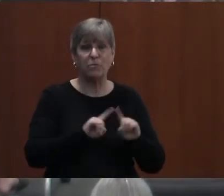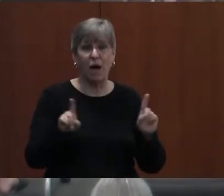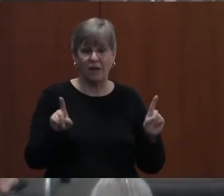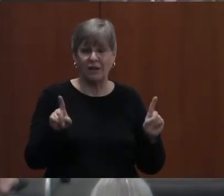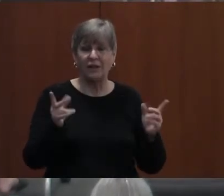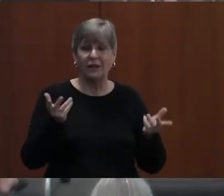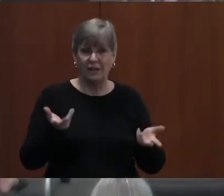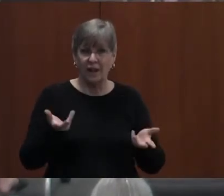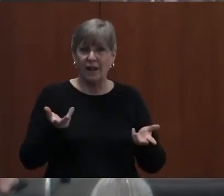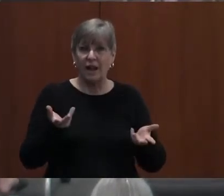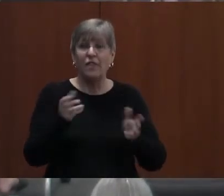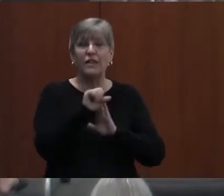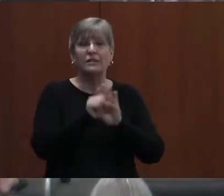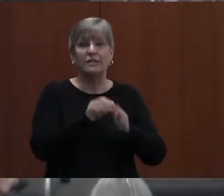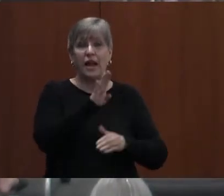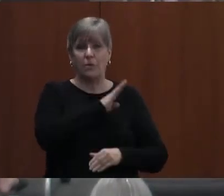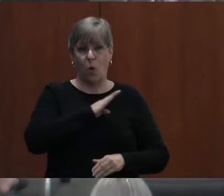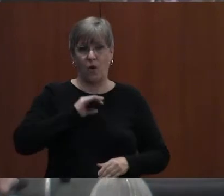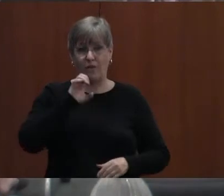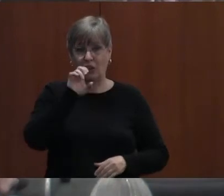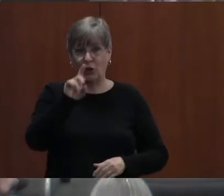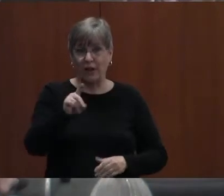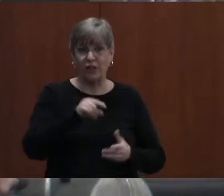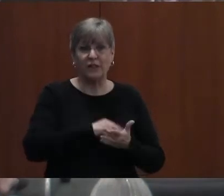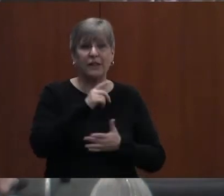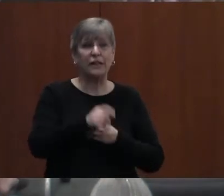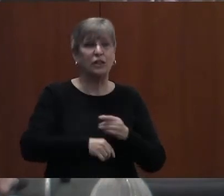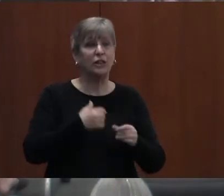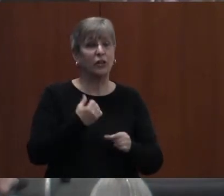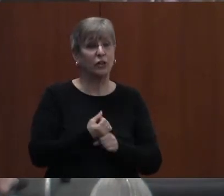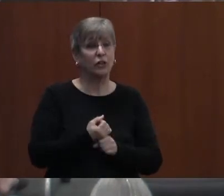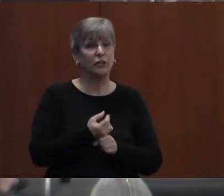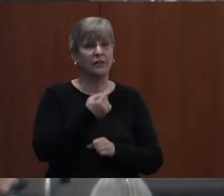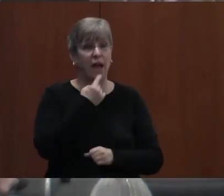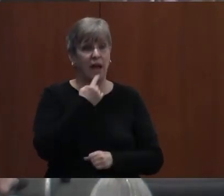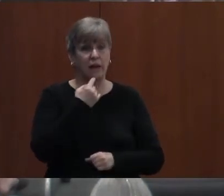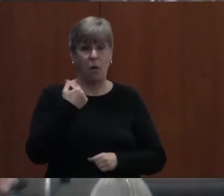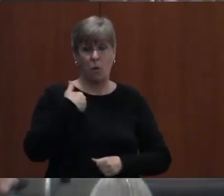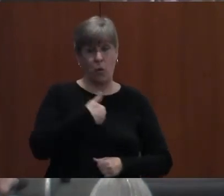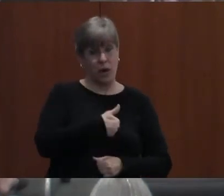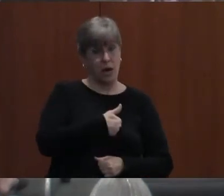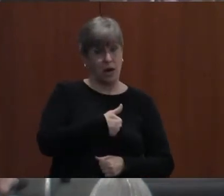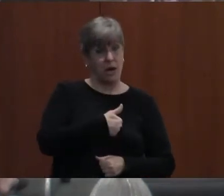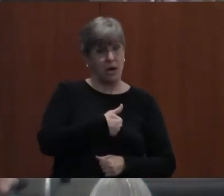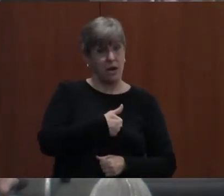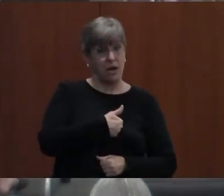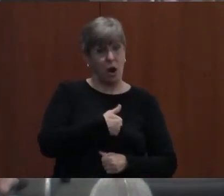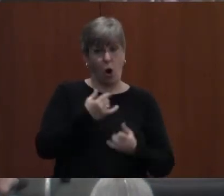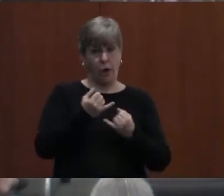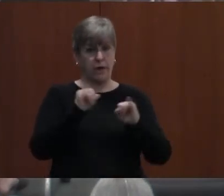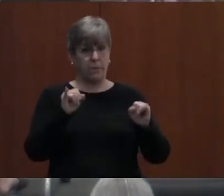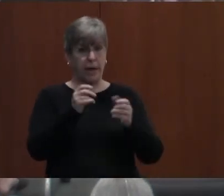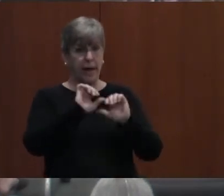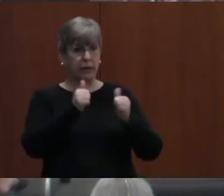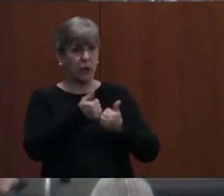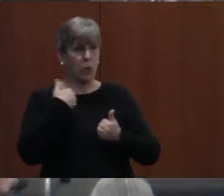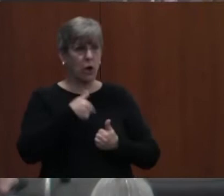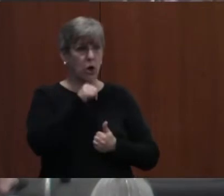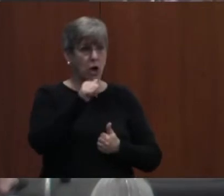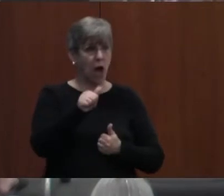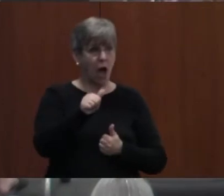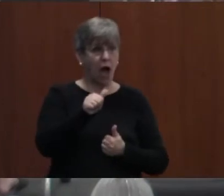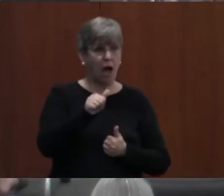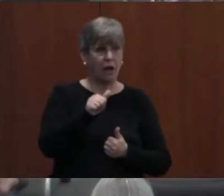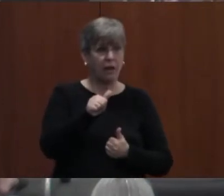But the State Board of Education this year said, we're an independent agency. We're not